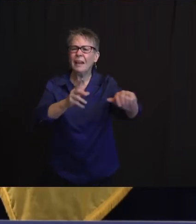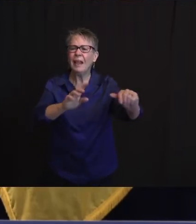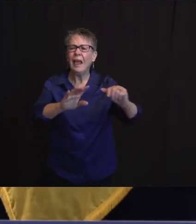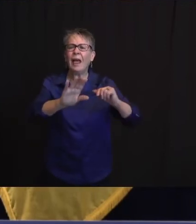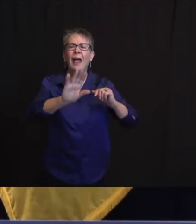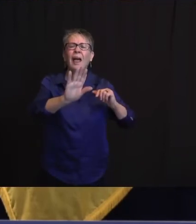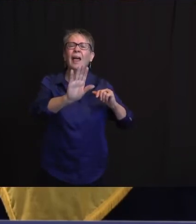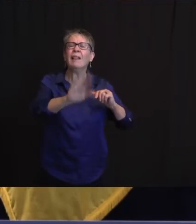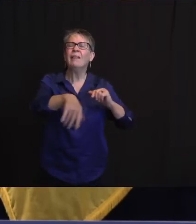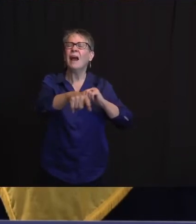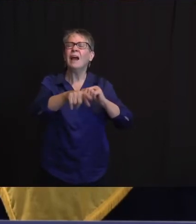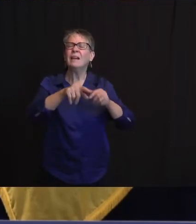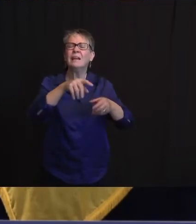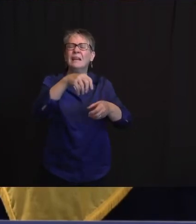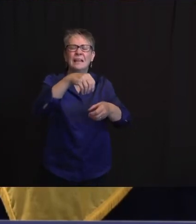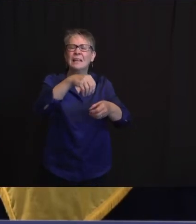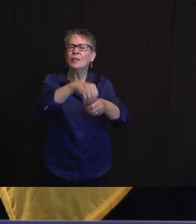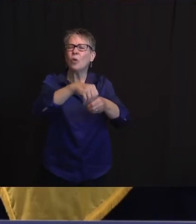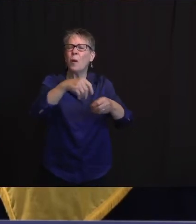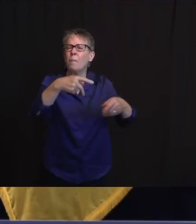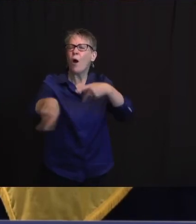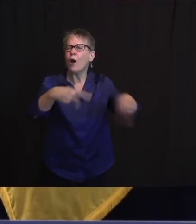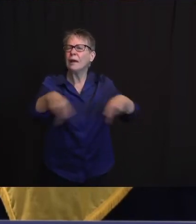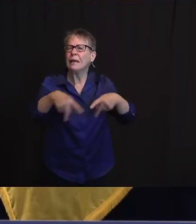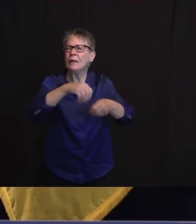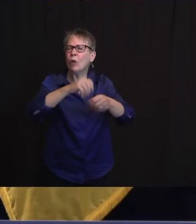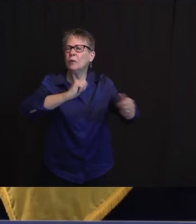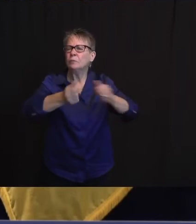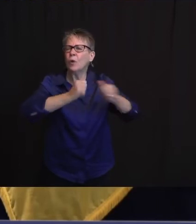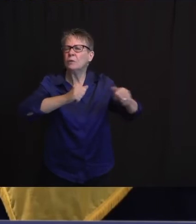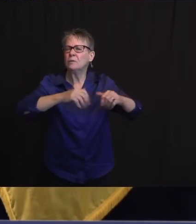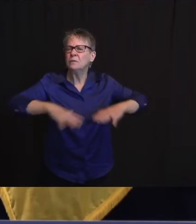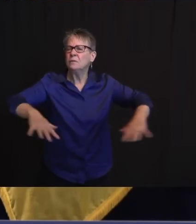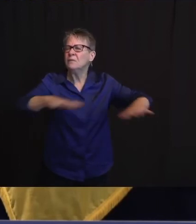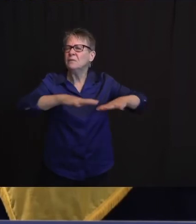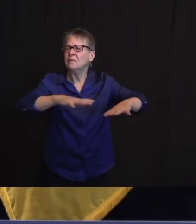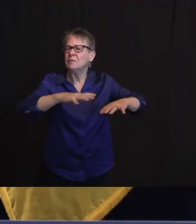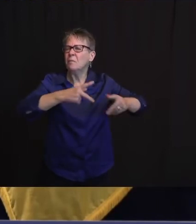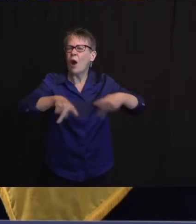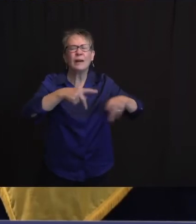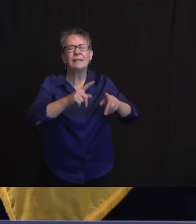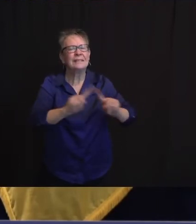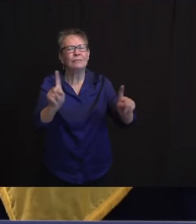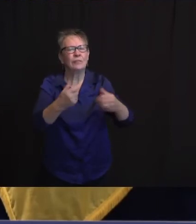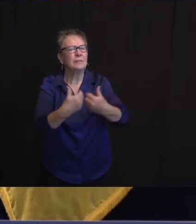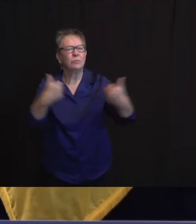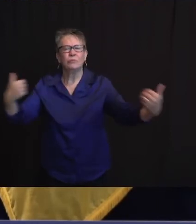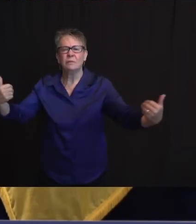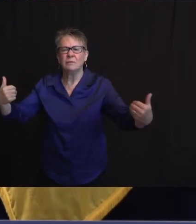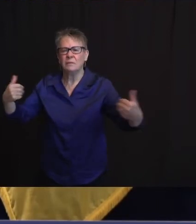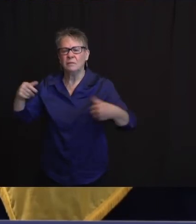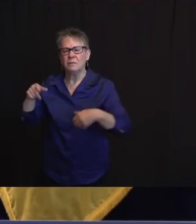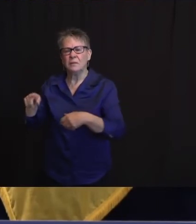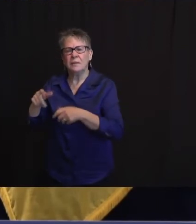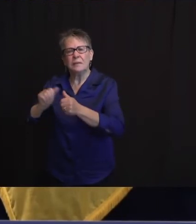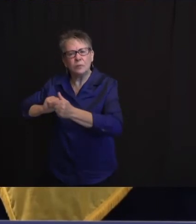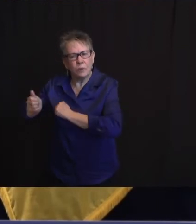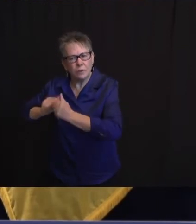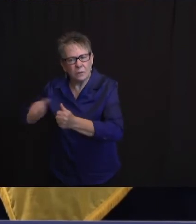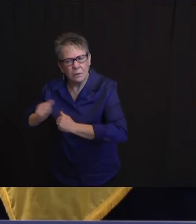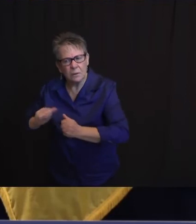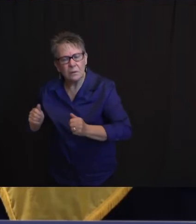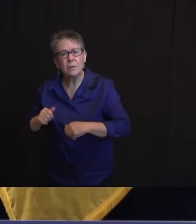completely unacceptable. But we believe that if you stick to the books, which is 10 people or fewer, or only more than that